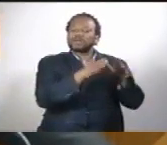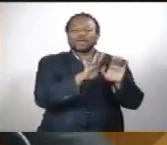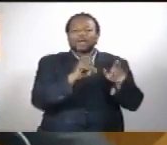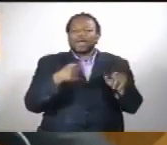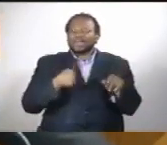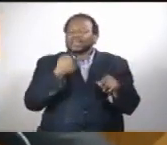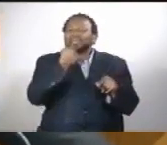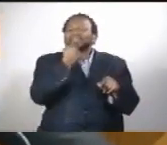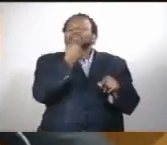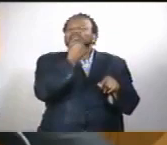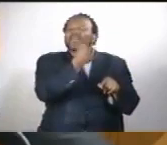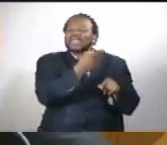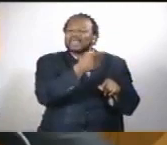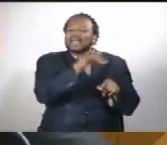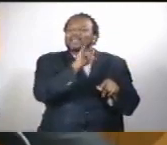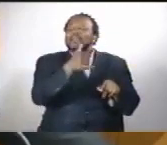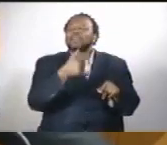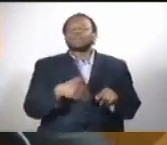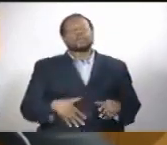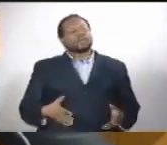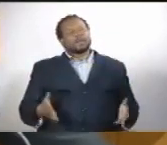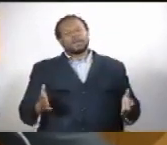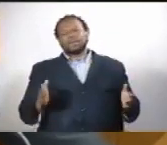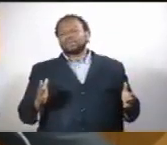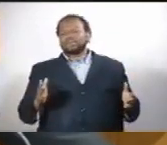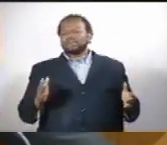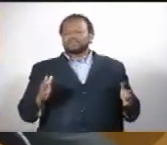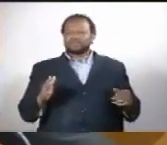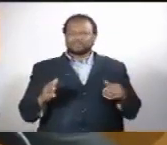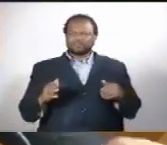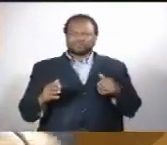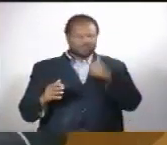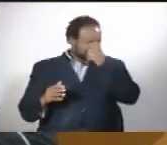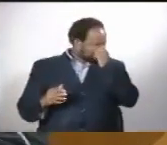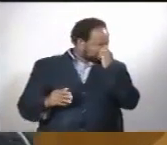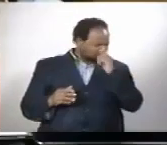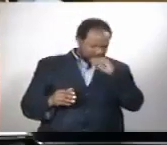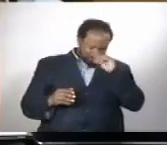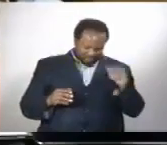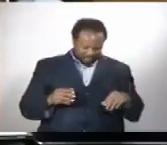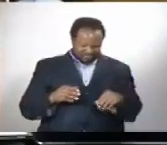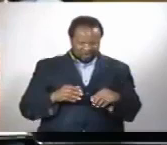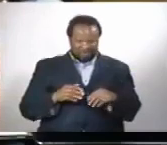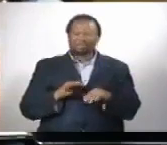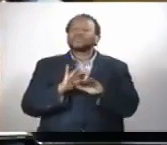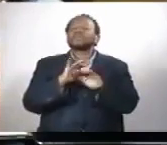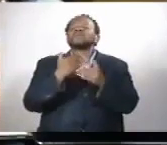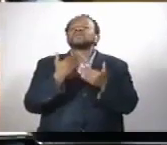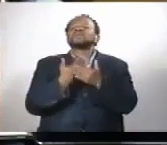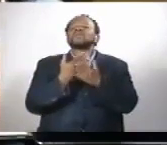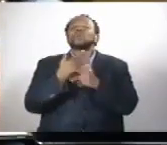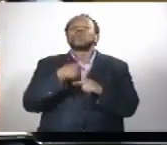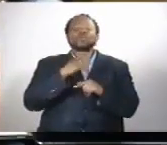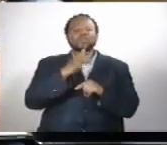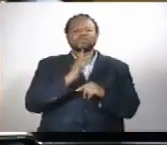the honourable minister was appointed. Honourable Speaker, point of order. Honourable Mulder, you said you were going to address me. Now I see